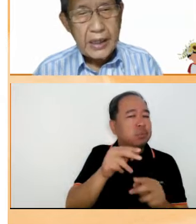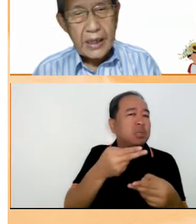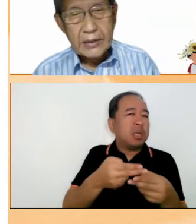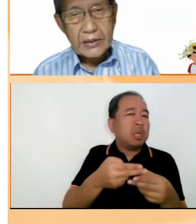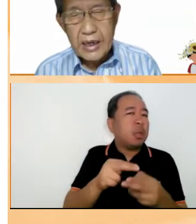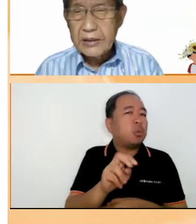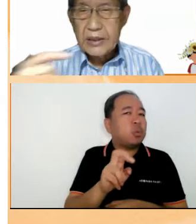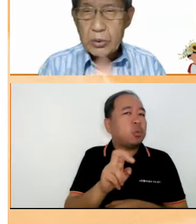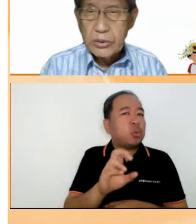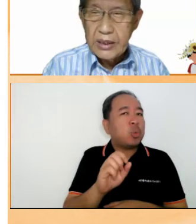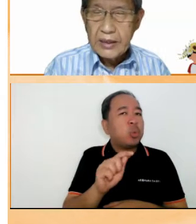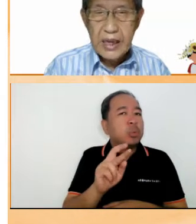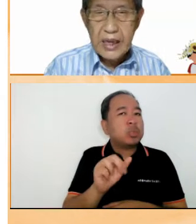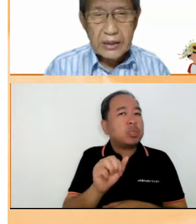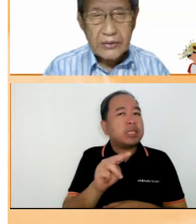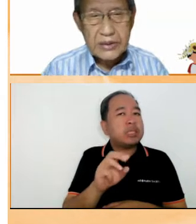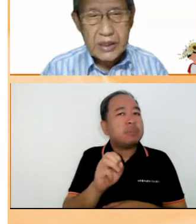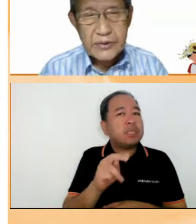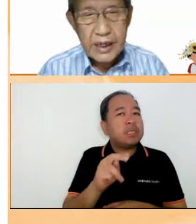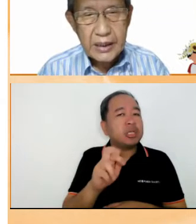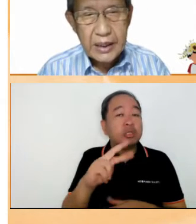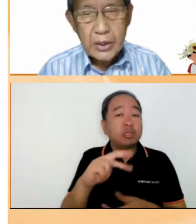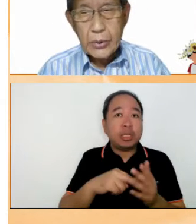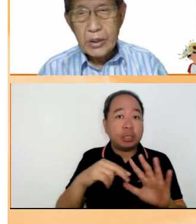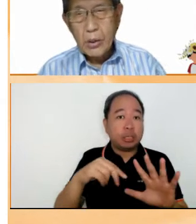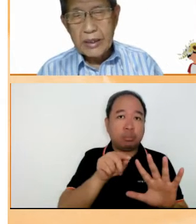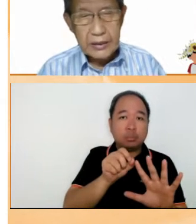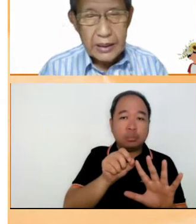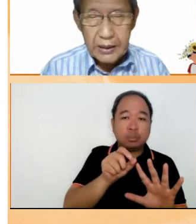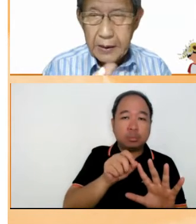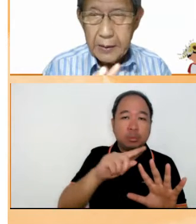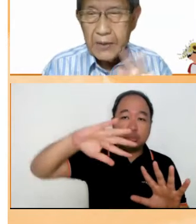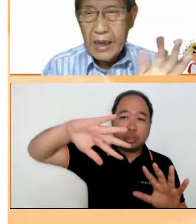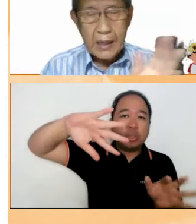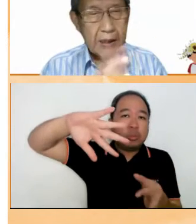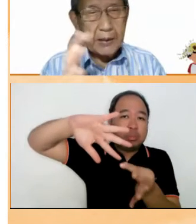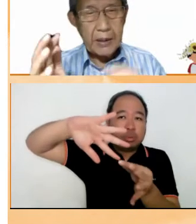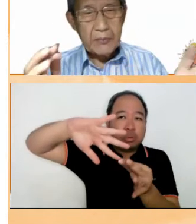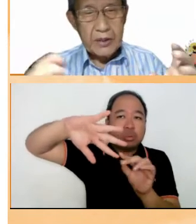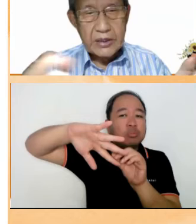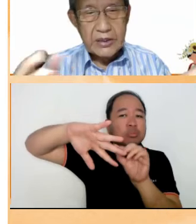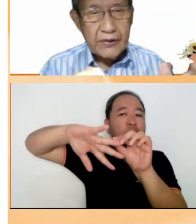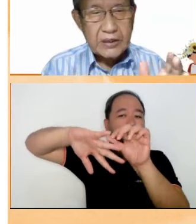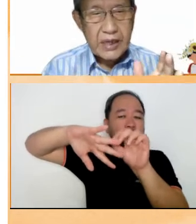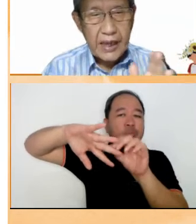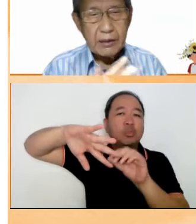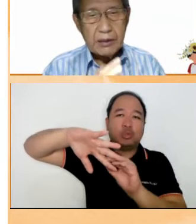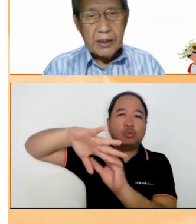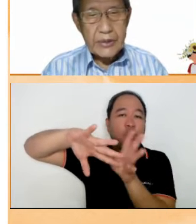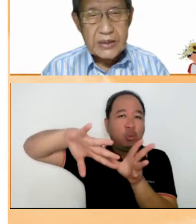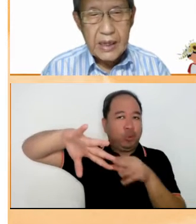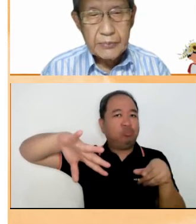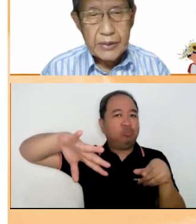neurotransmitter and send this to the next cell that receives it. We call it the receiving